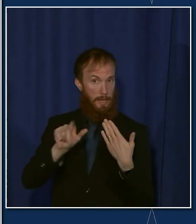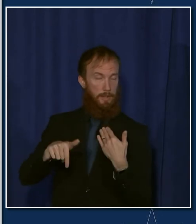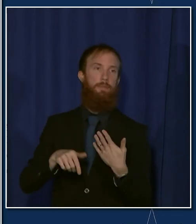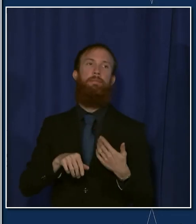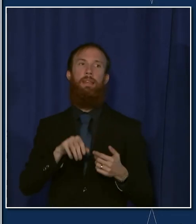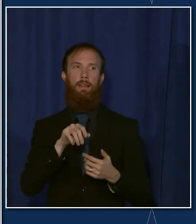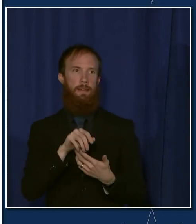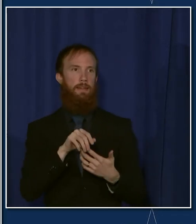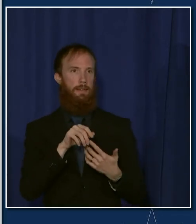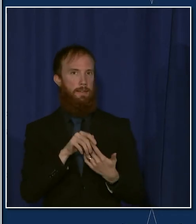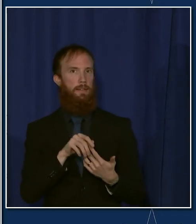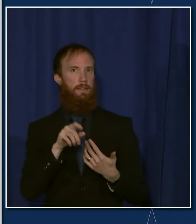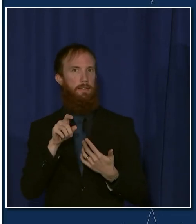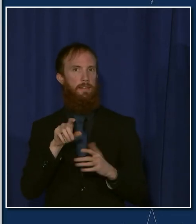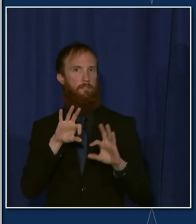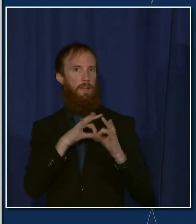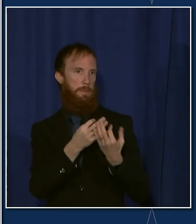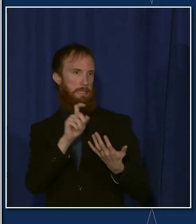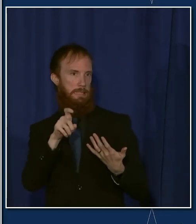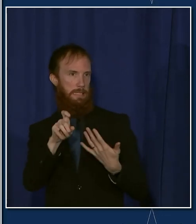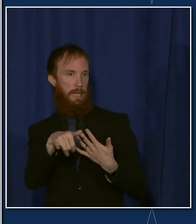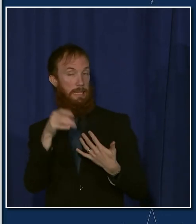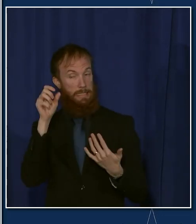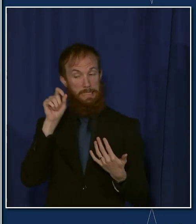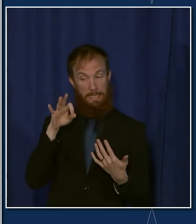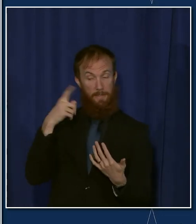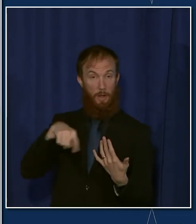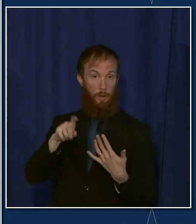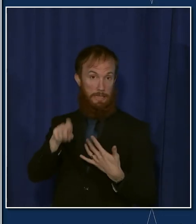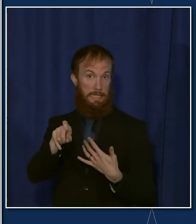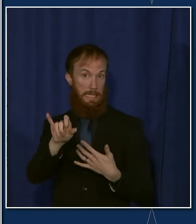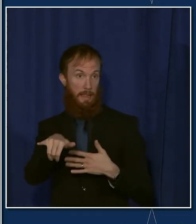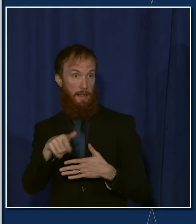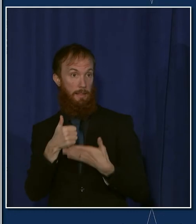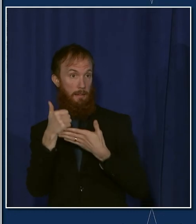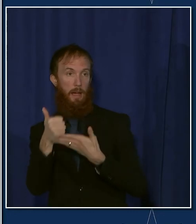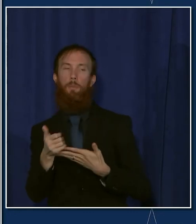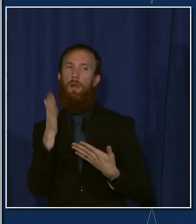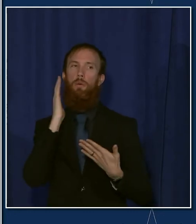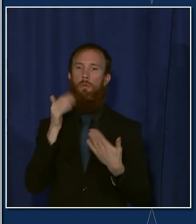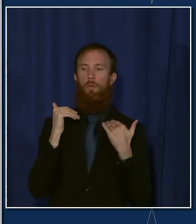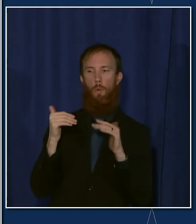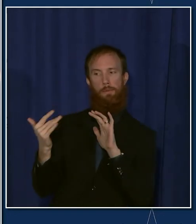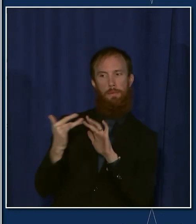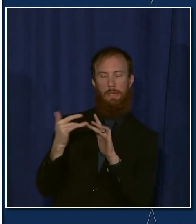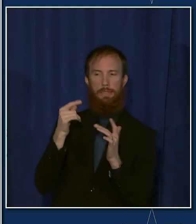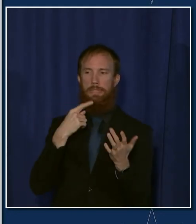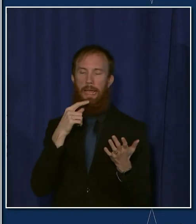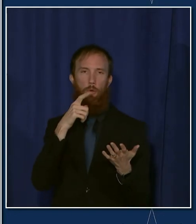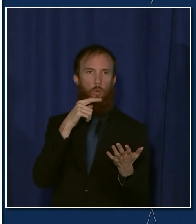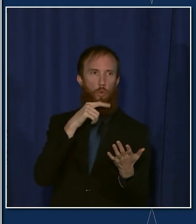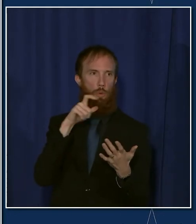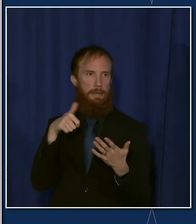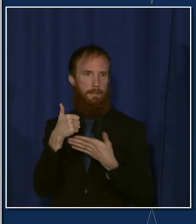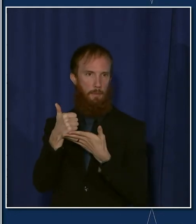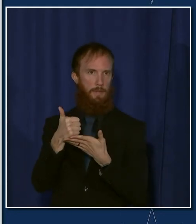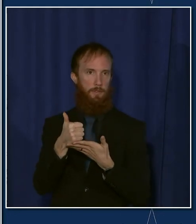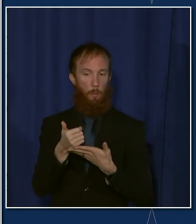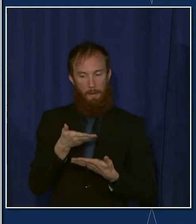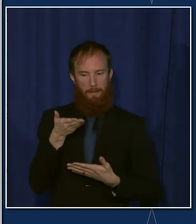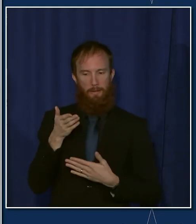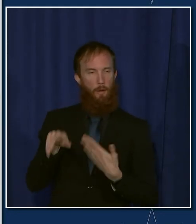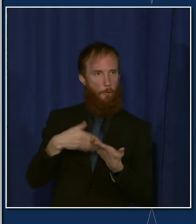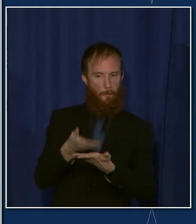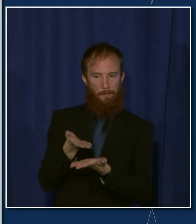families need that help. And so that's why we want to reach out to the families and see who actually needs help. Because like I said, just being present by itself doesn't do it. So we actually have to